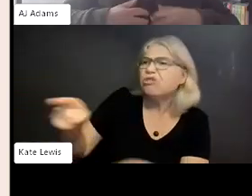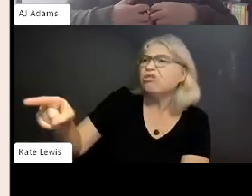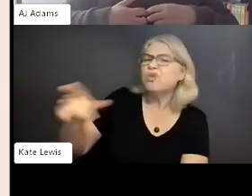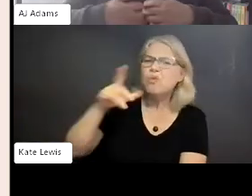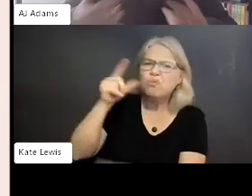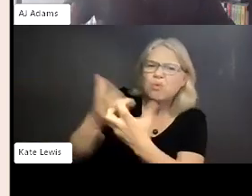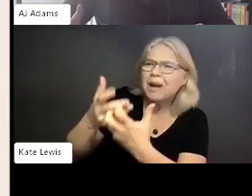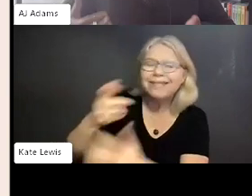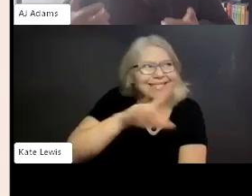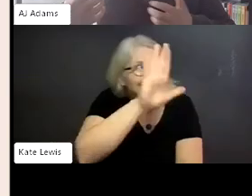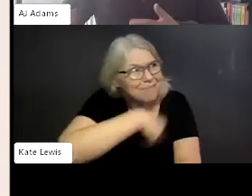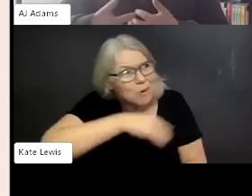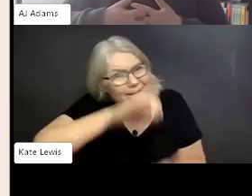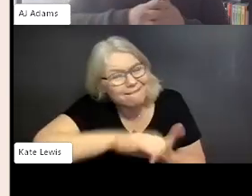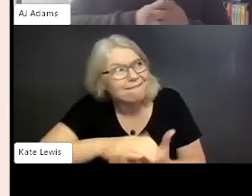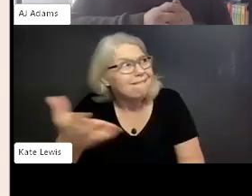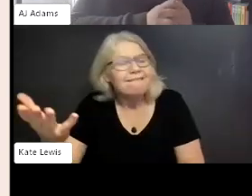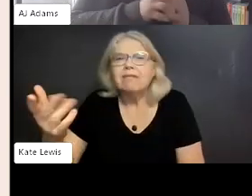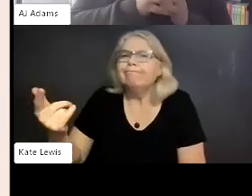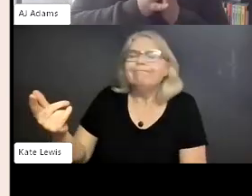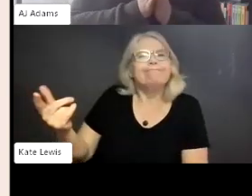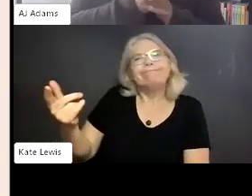more challenges that are specific to